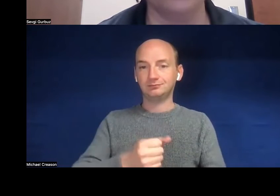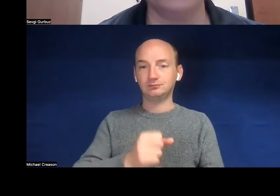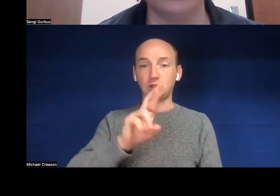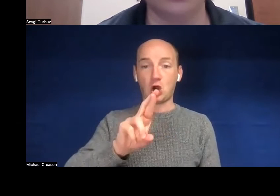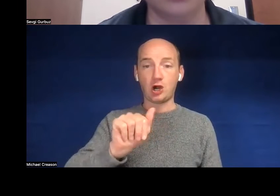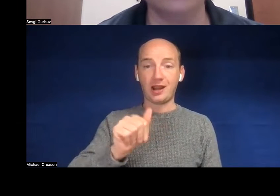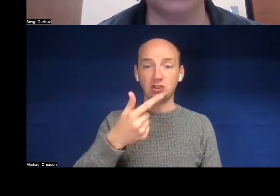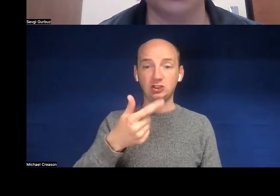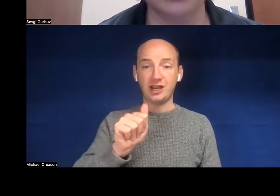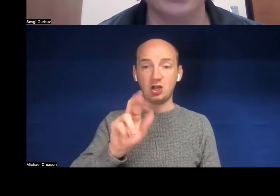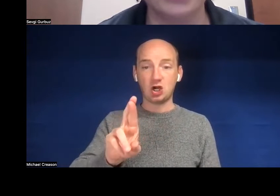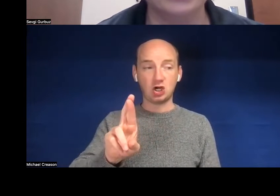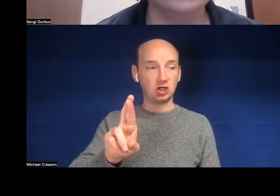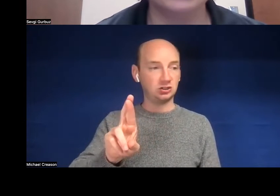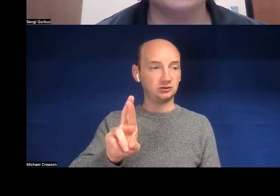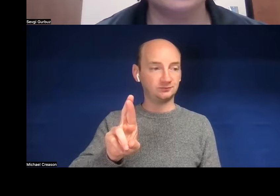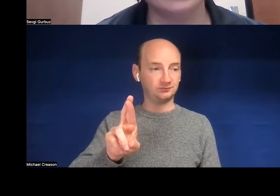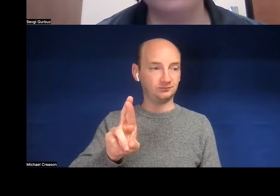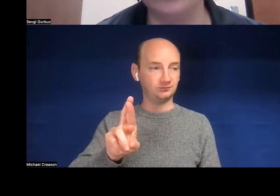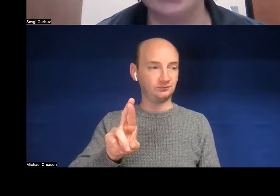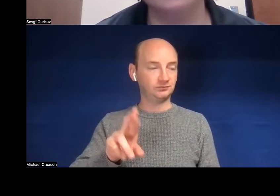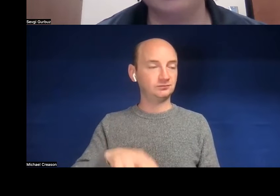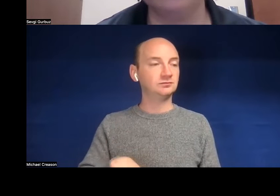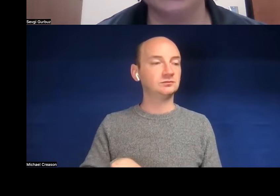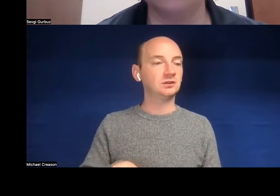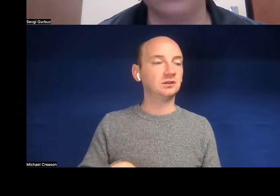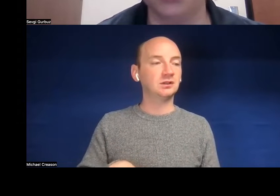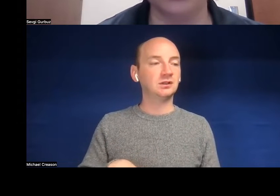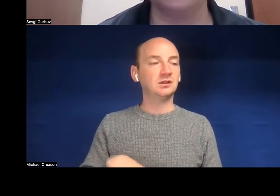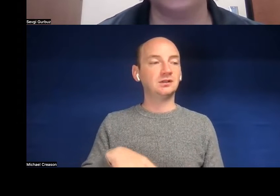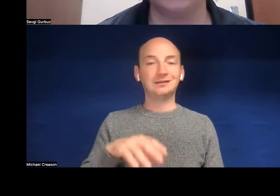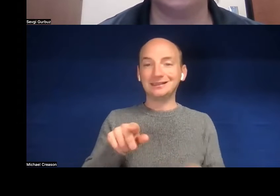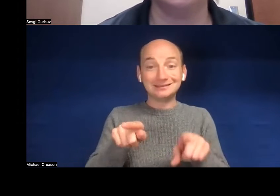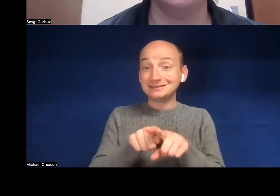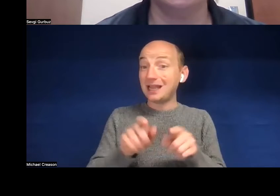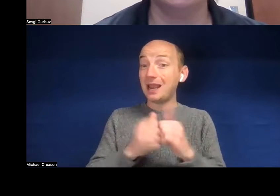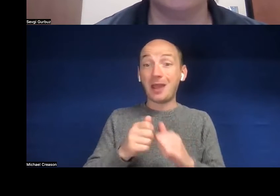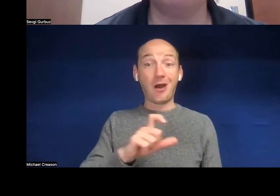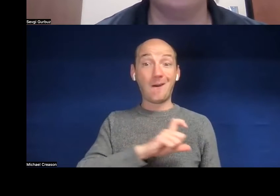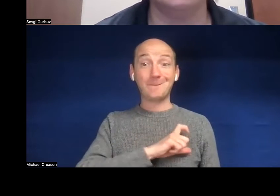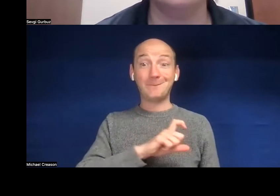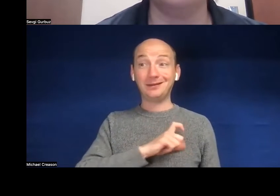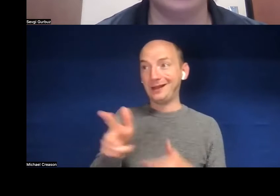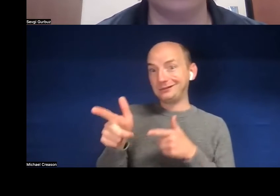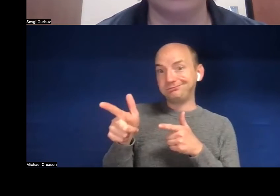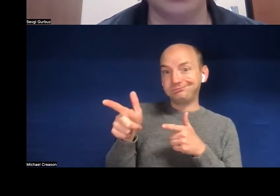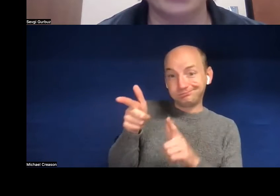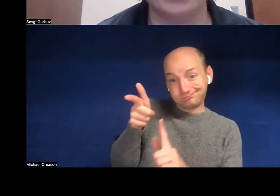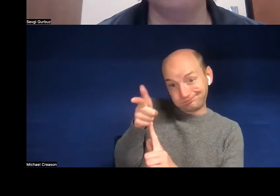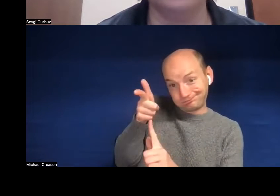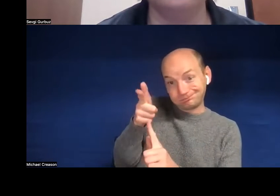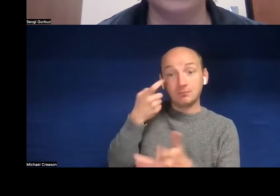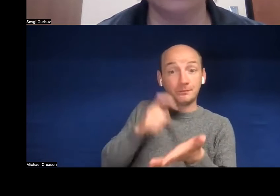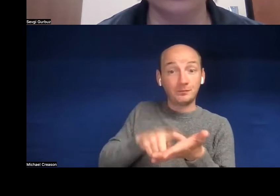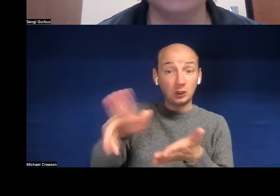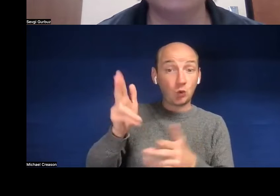RADAR, or radar for short. This is the same way that police officers will point a radar gun